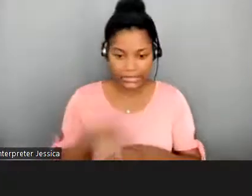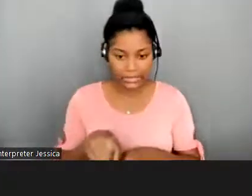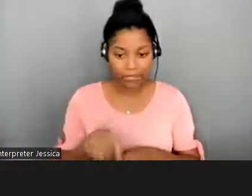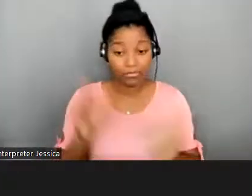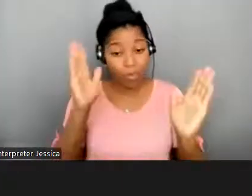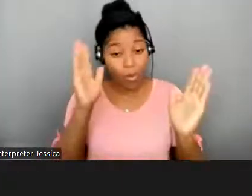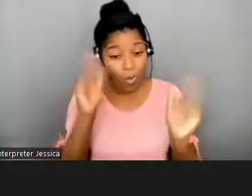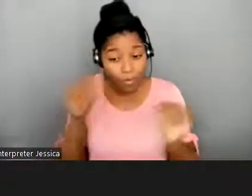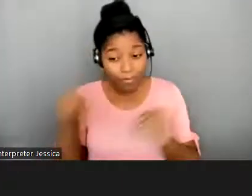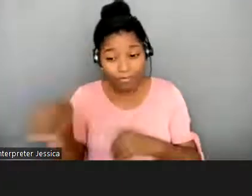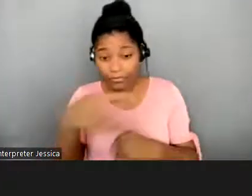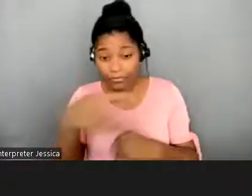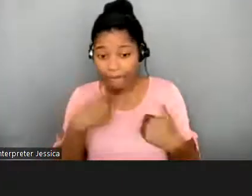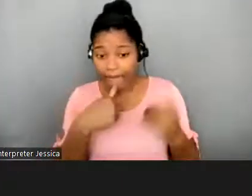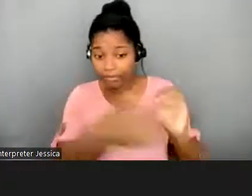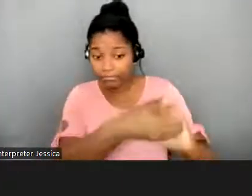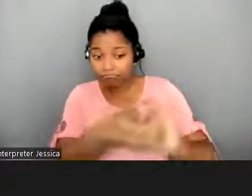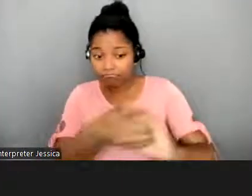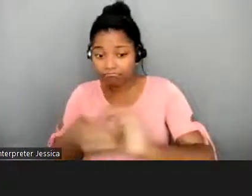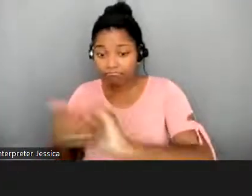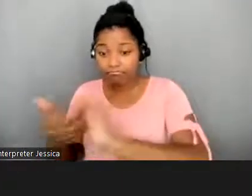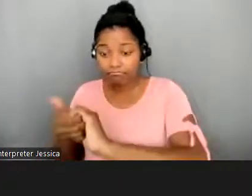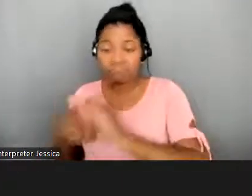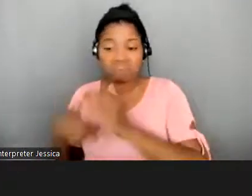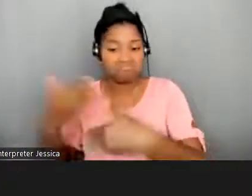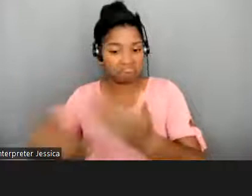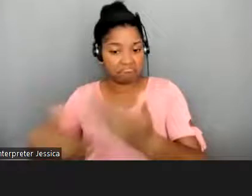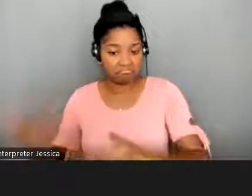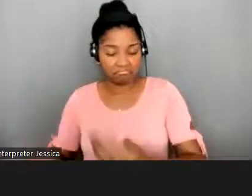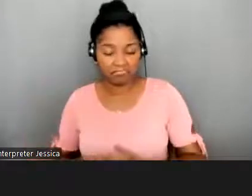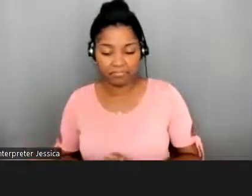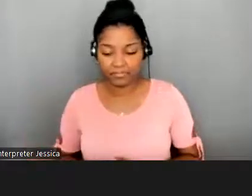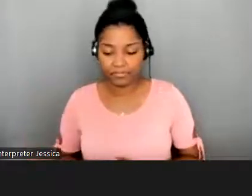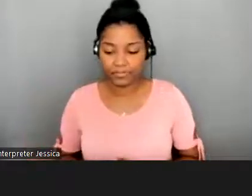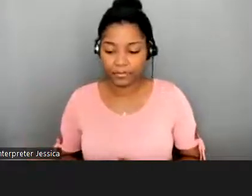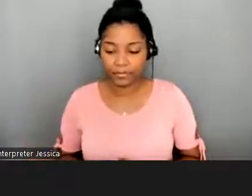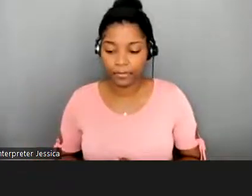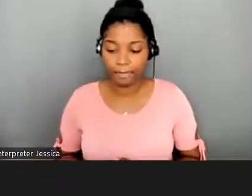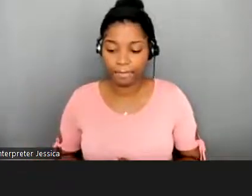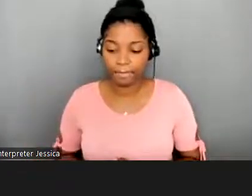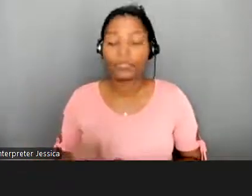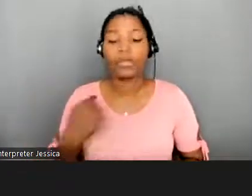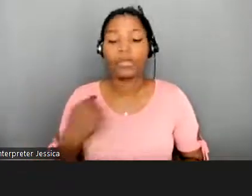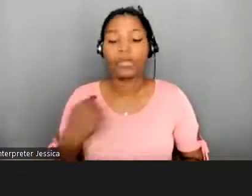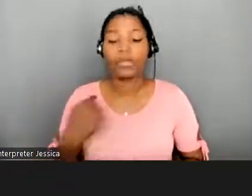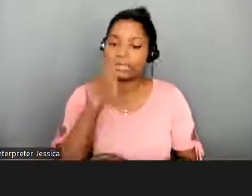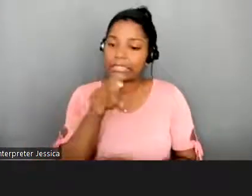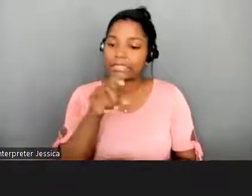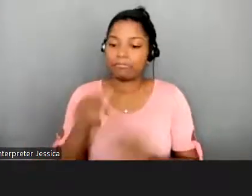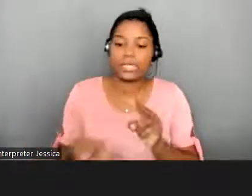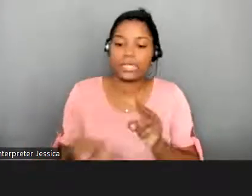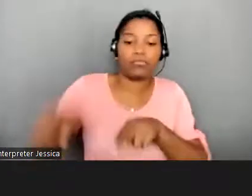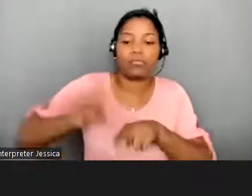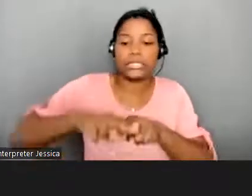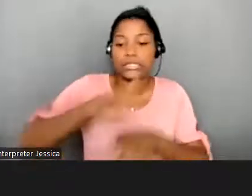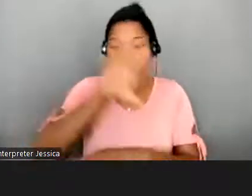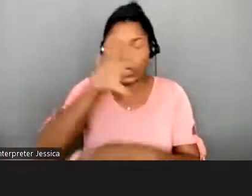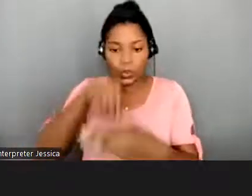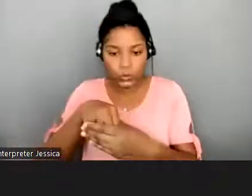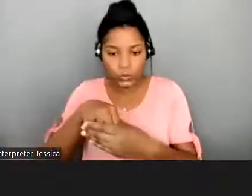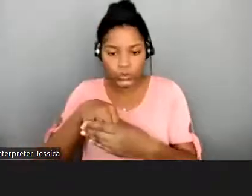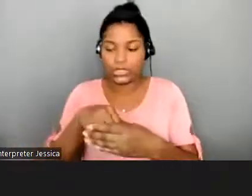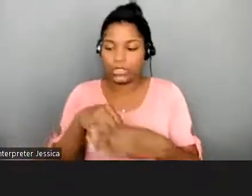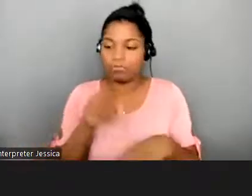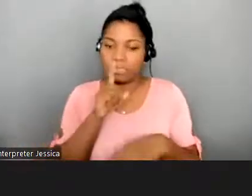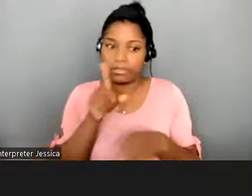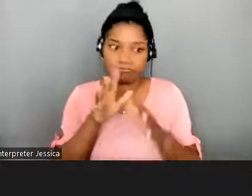some connections throughout the summit and our ongoing work. We need to increase inclusion and social connections in all aspects of